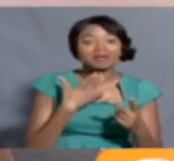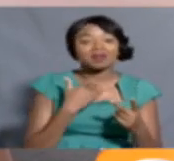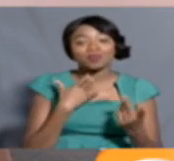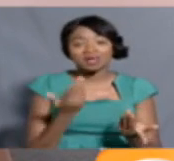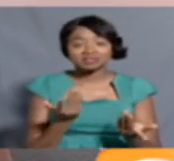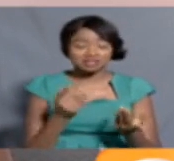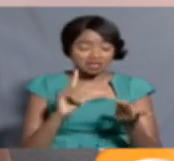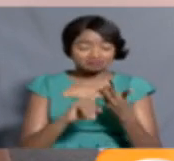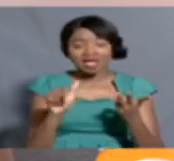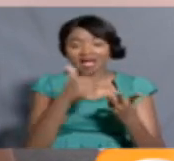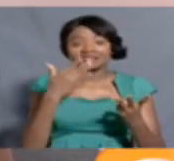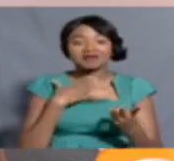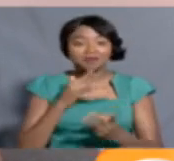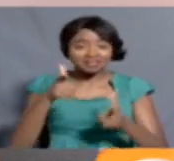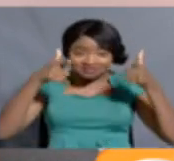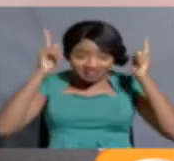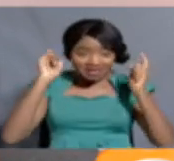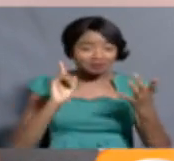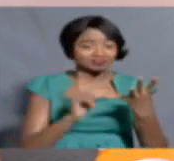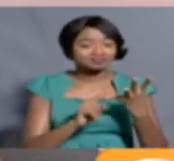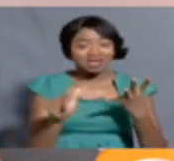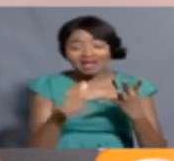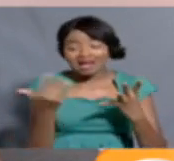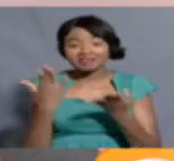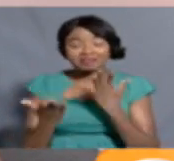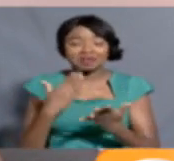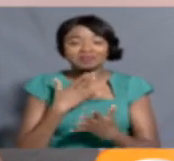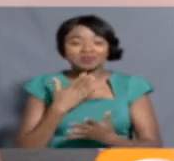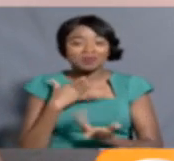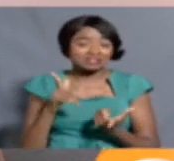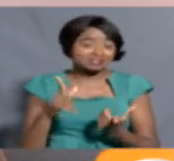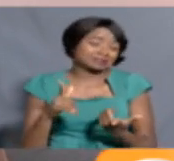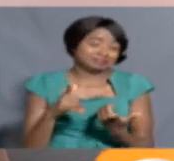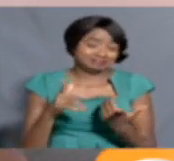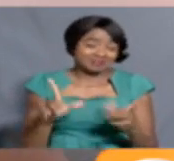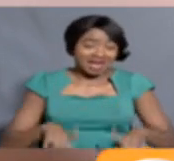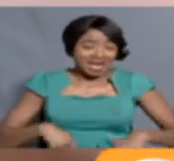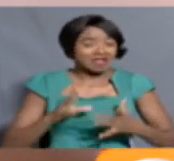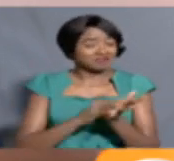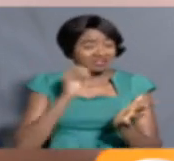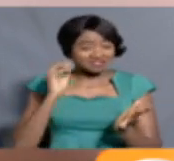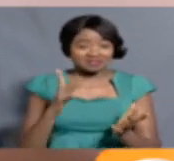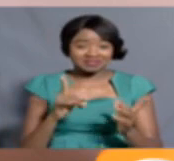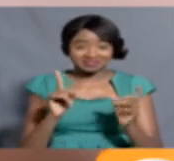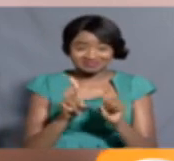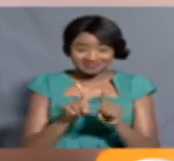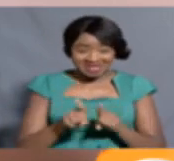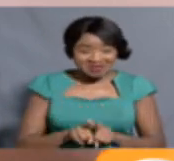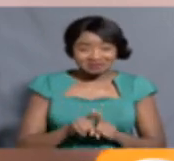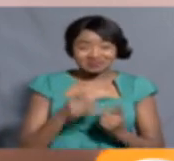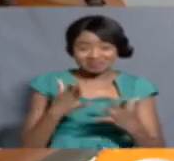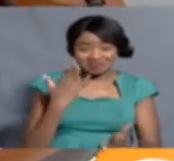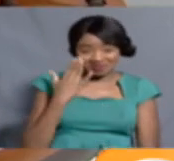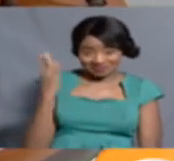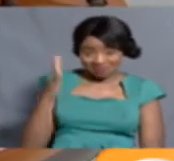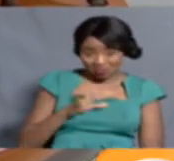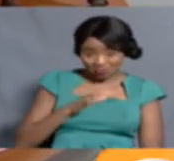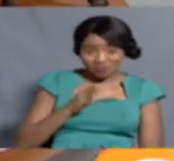want a cow. Jageo may want a lifestyle. Yvonne Okwara may want a Porsche. Kabisa, spot on.